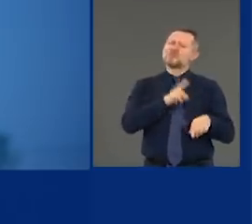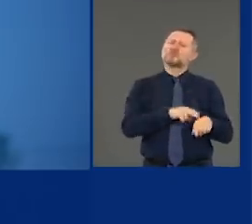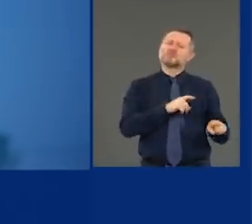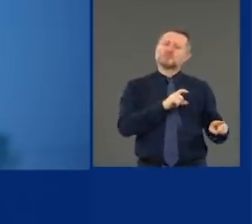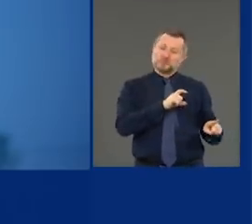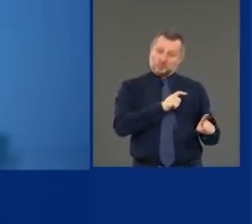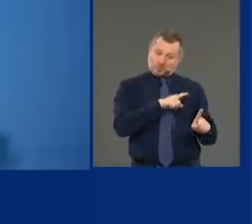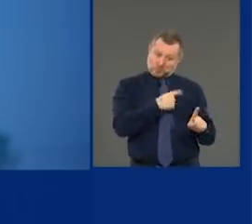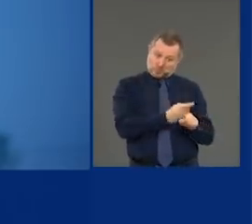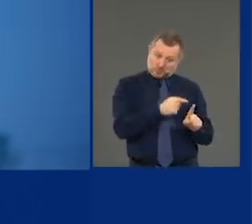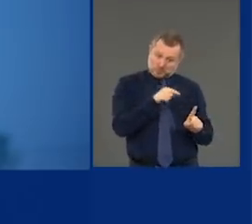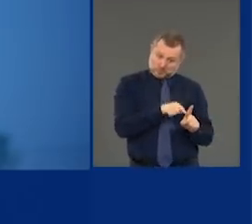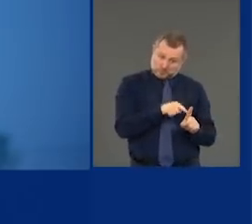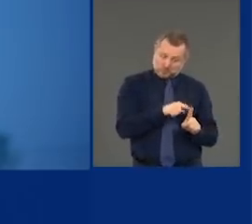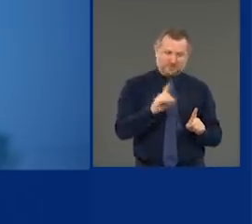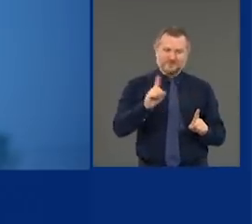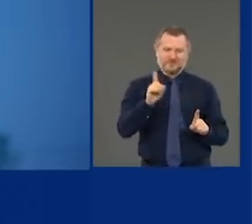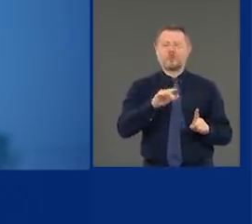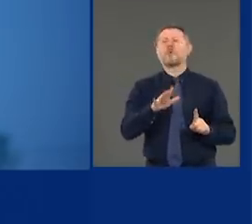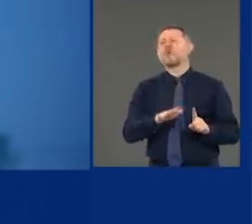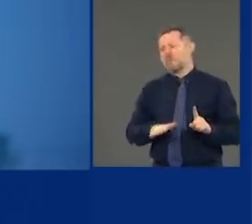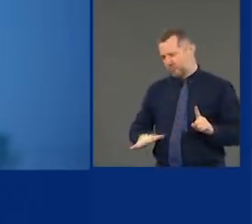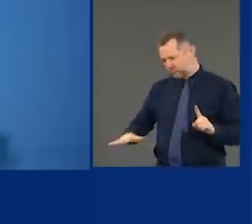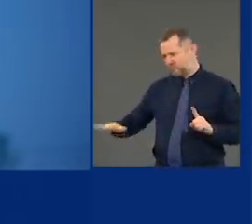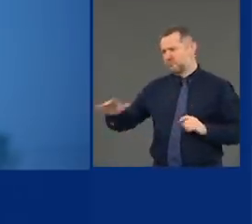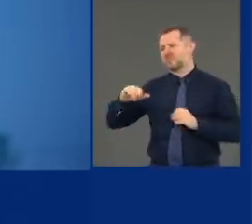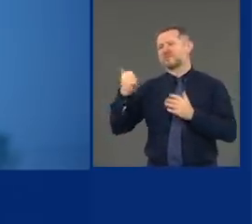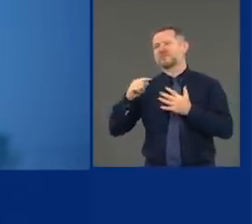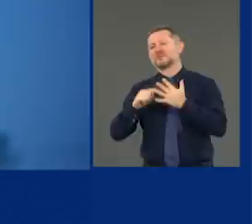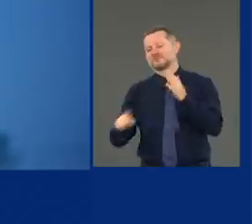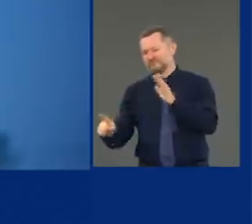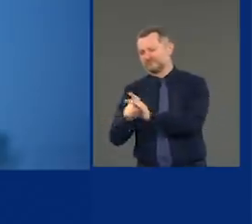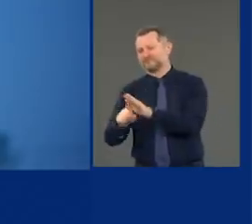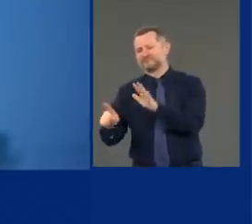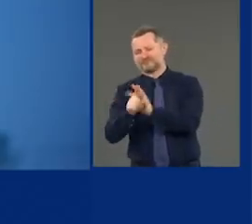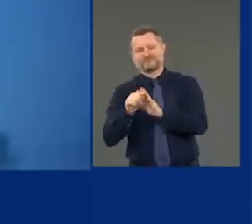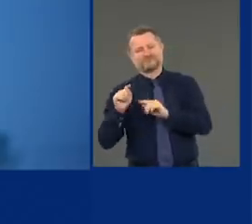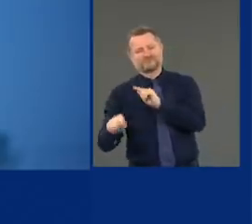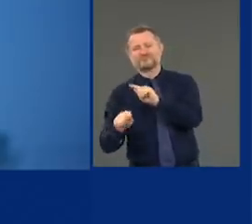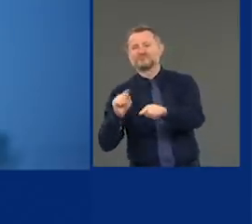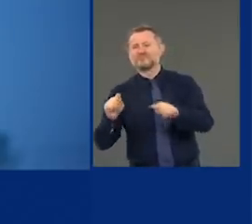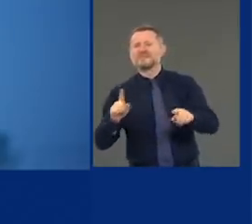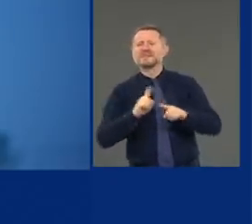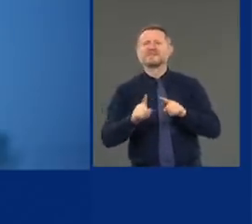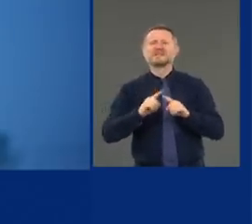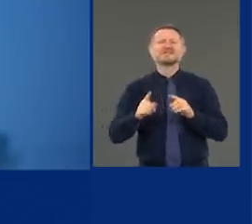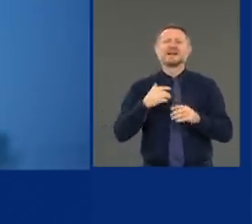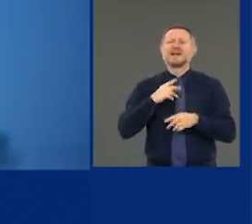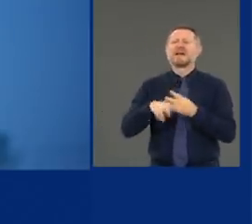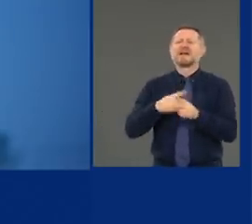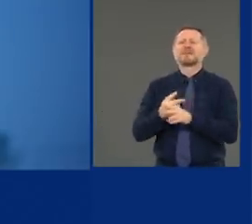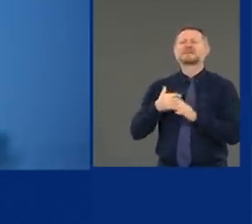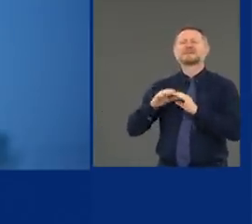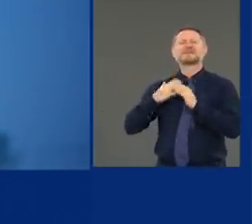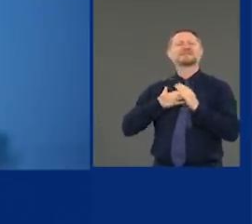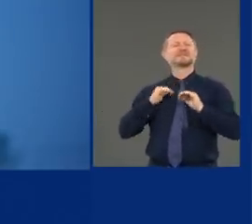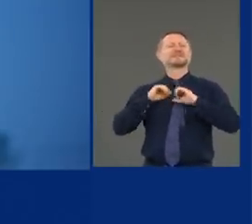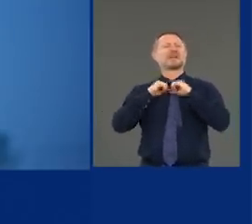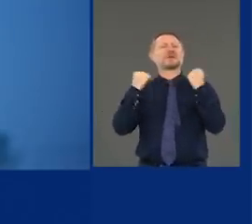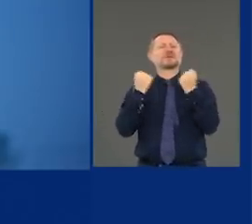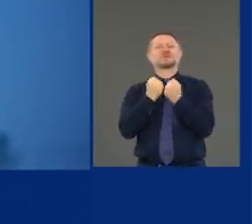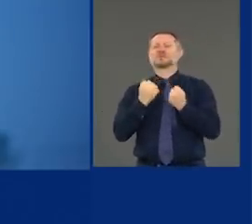than just policing. It's the fundamental institutions in our society